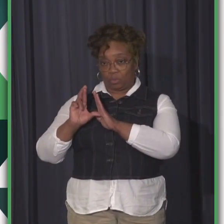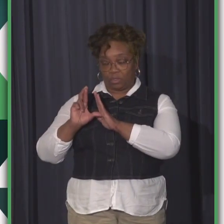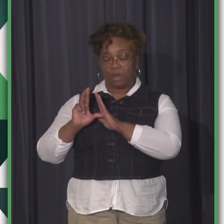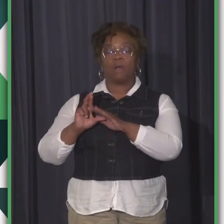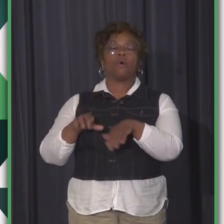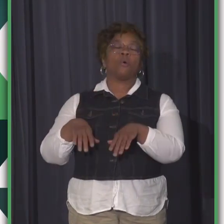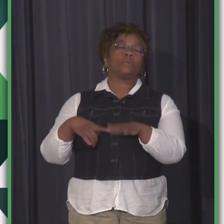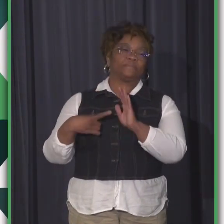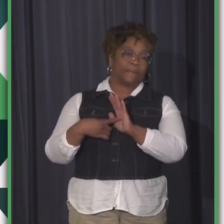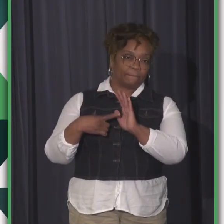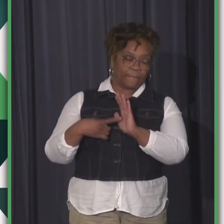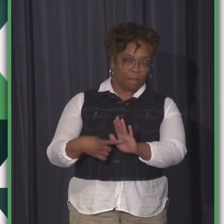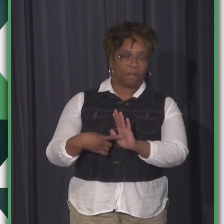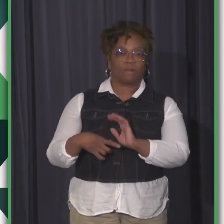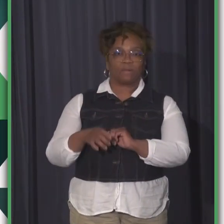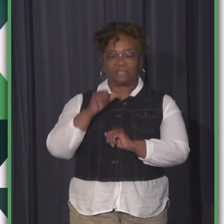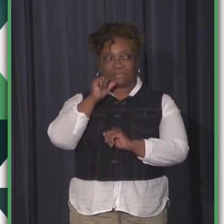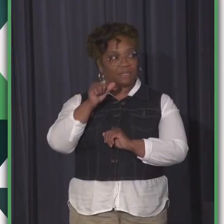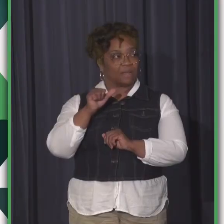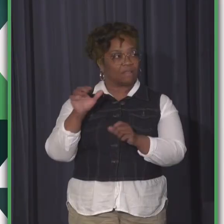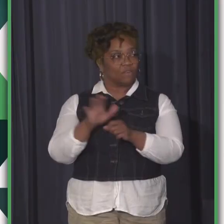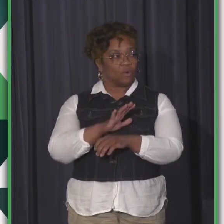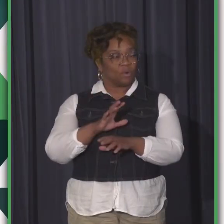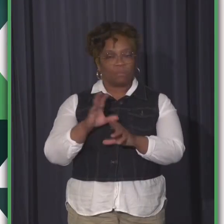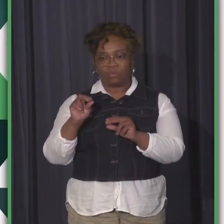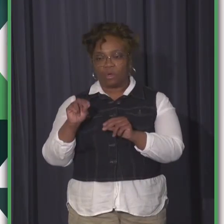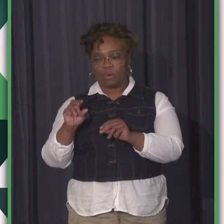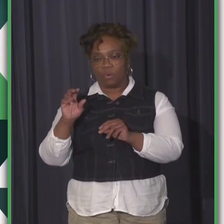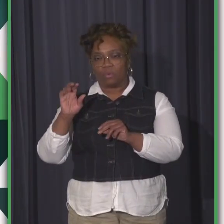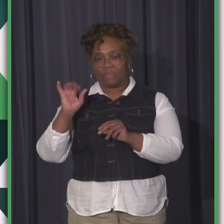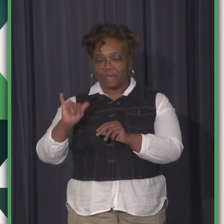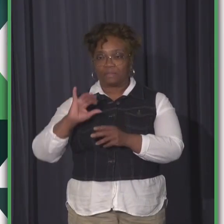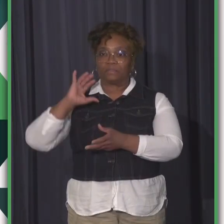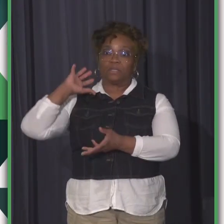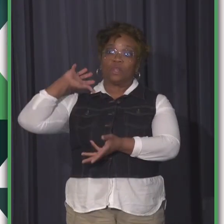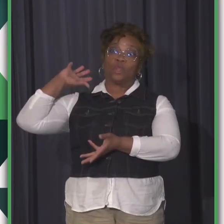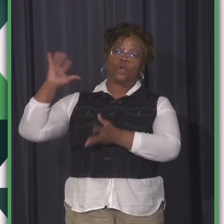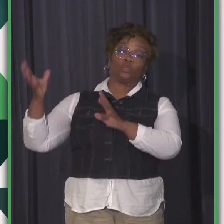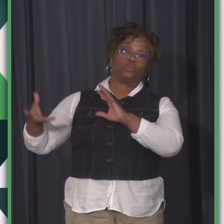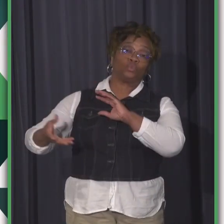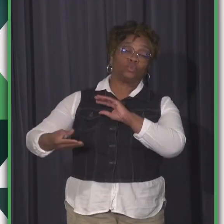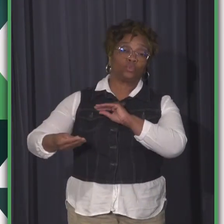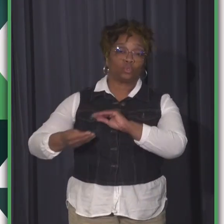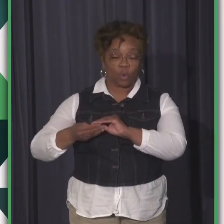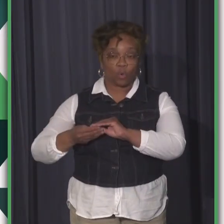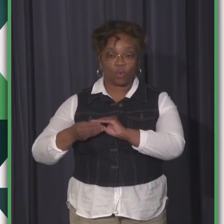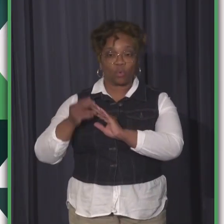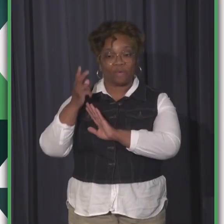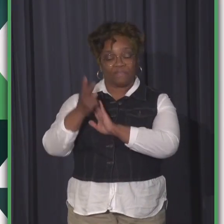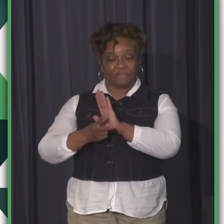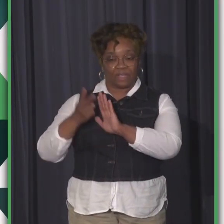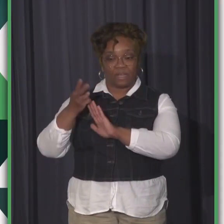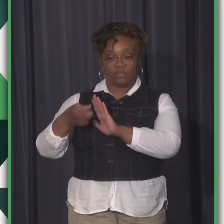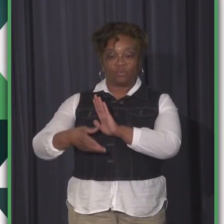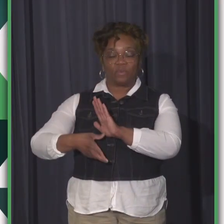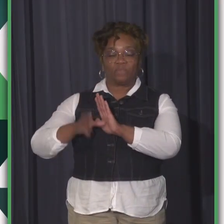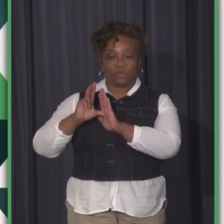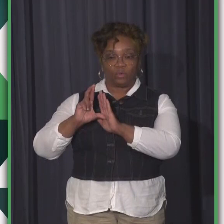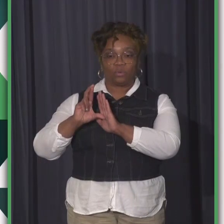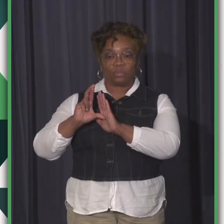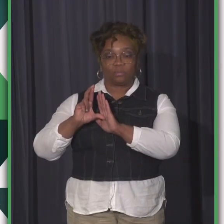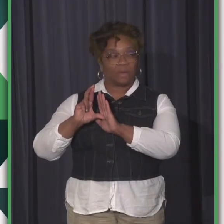And I it's a believe- sample, right? No, that's not the sample. I'm sorry. That's actually the total amount of videos that were reviewed by the body-worn camera